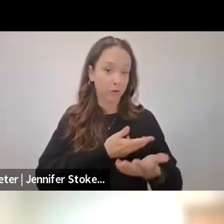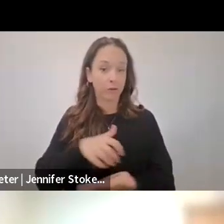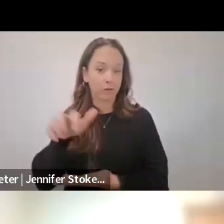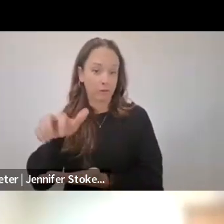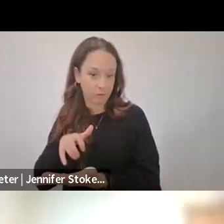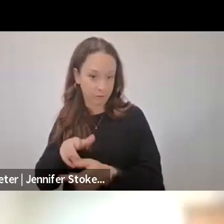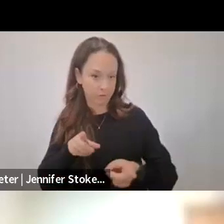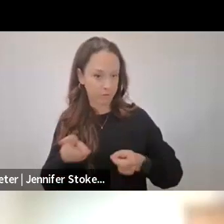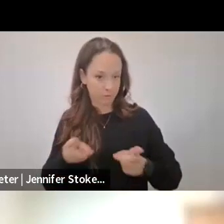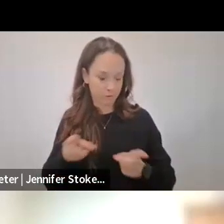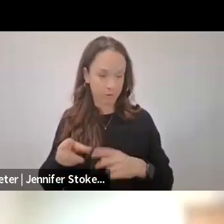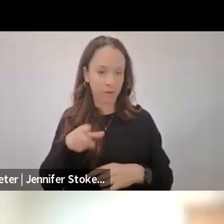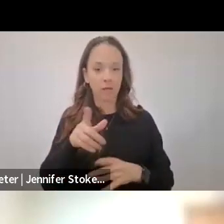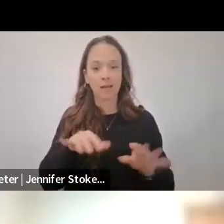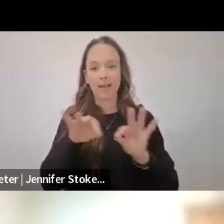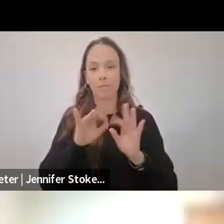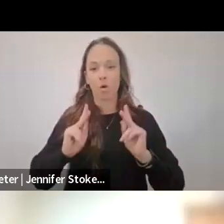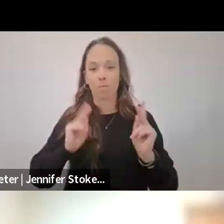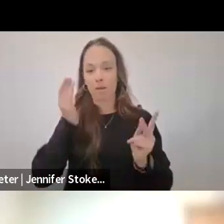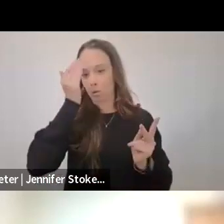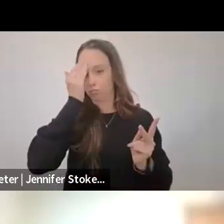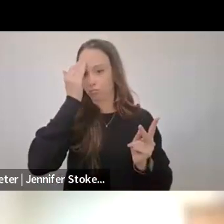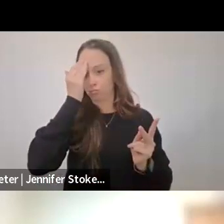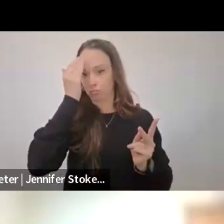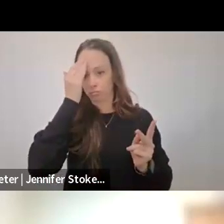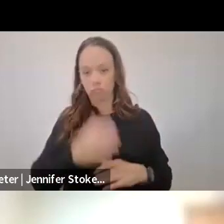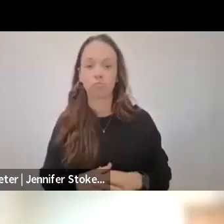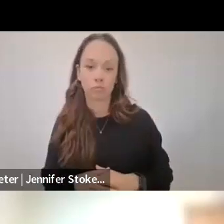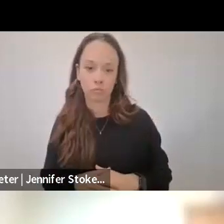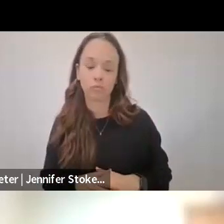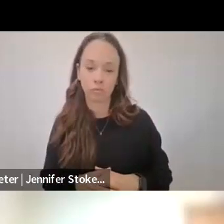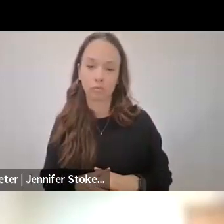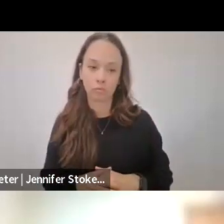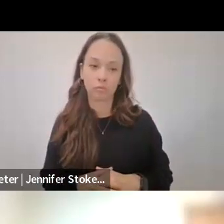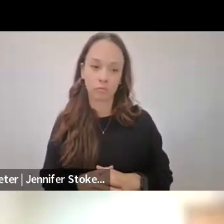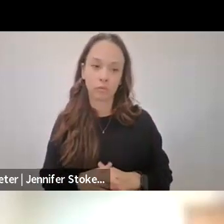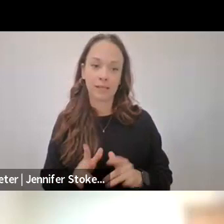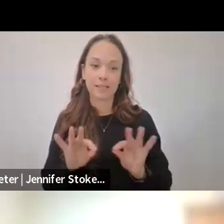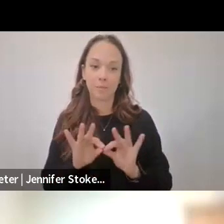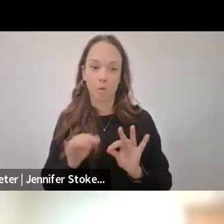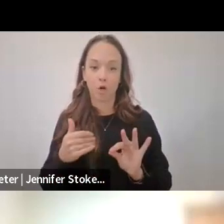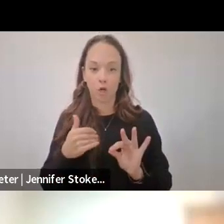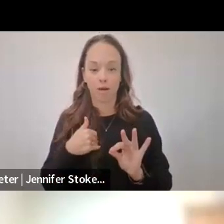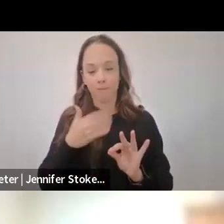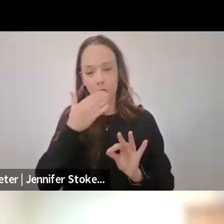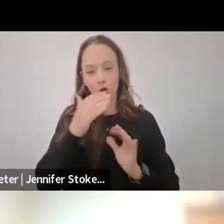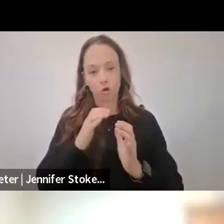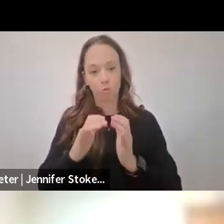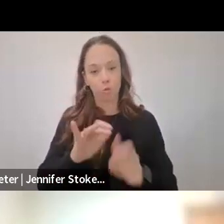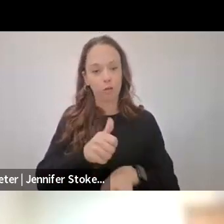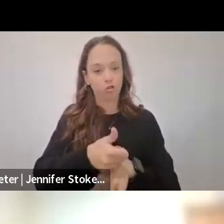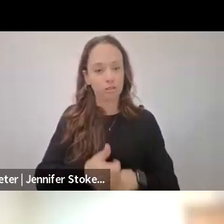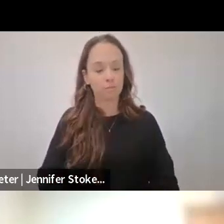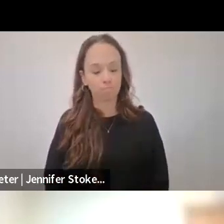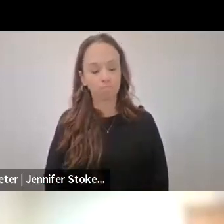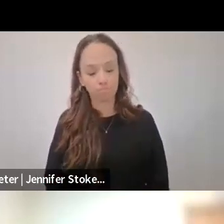that and continue raising awareness of the importance of having very solid communications in Great. written